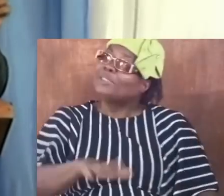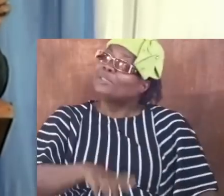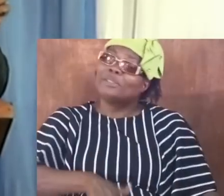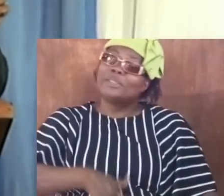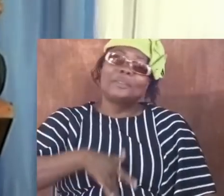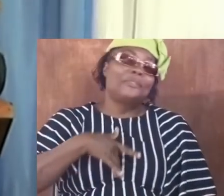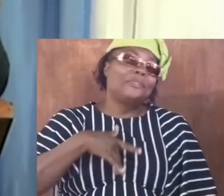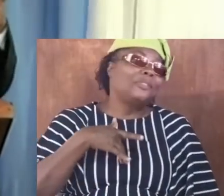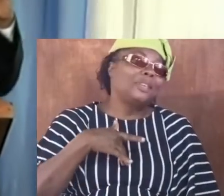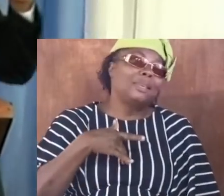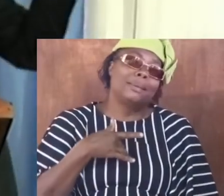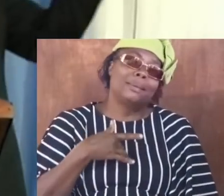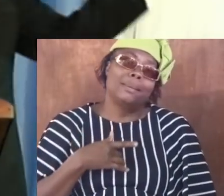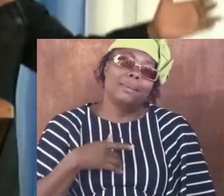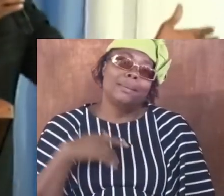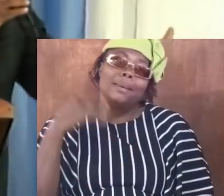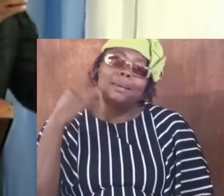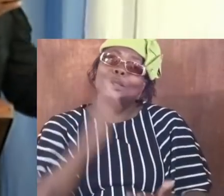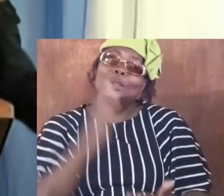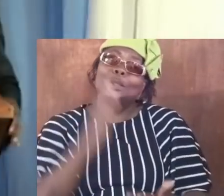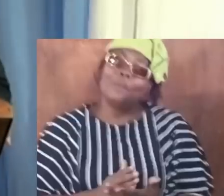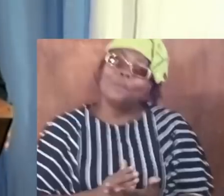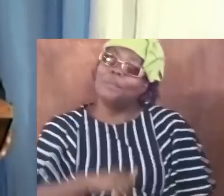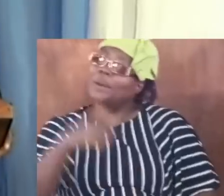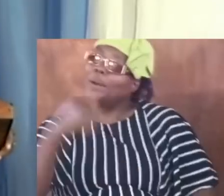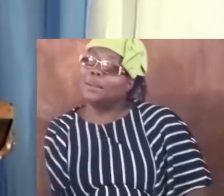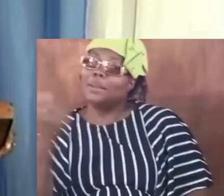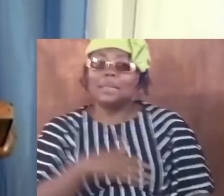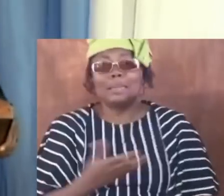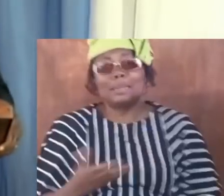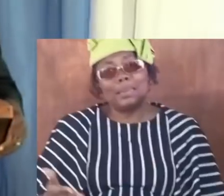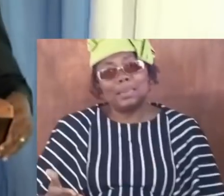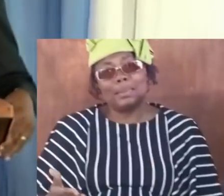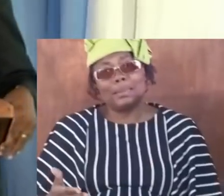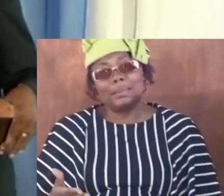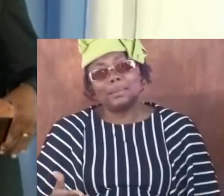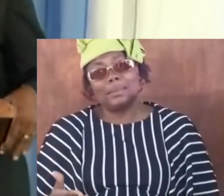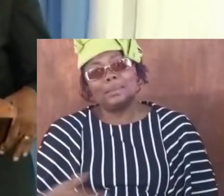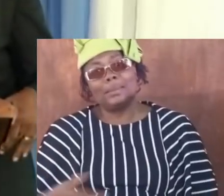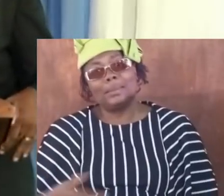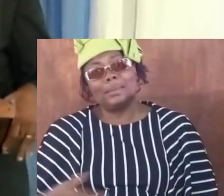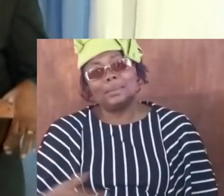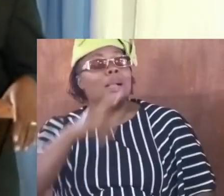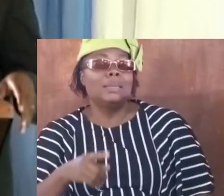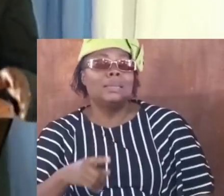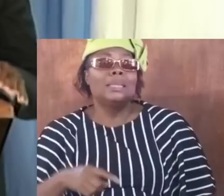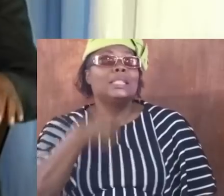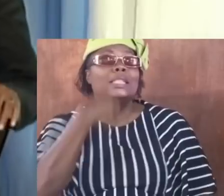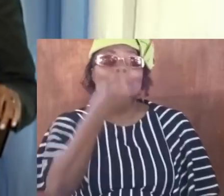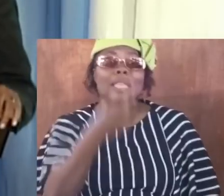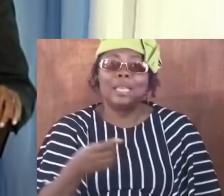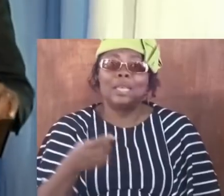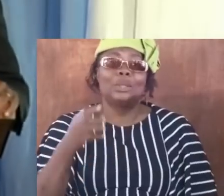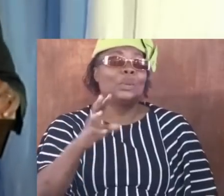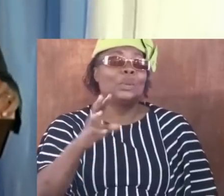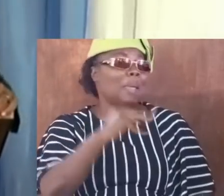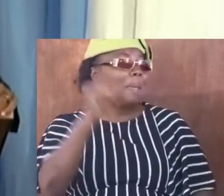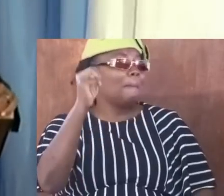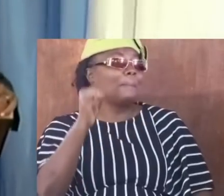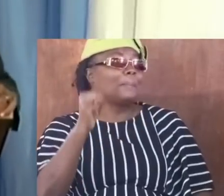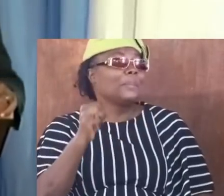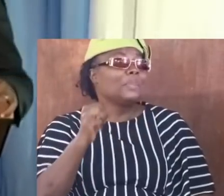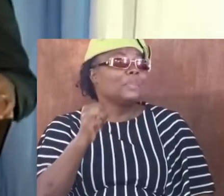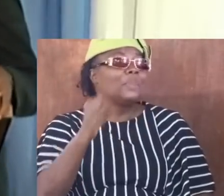feel, because of some other things that God had indicated to me, I feel this is going to be a